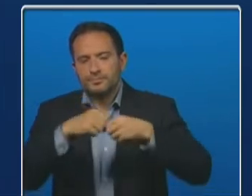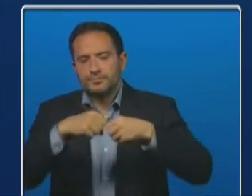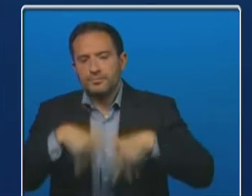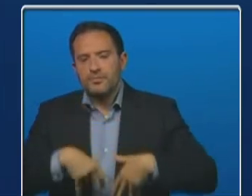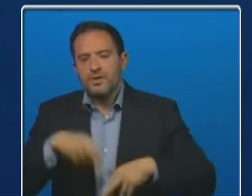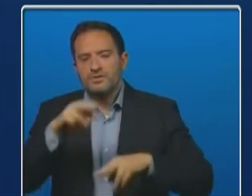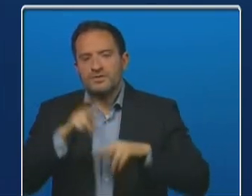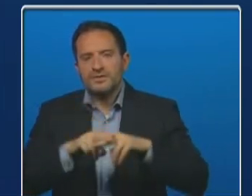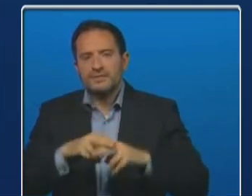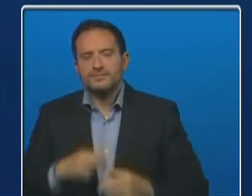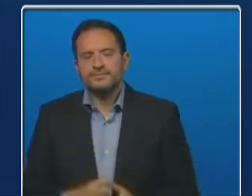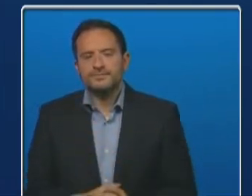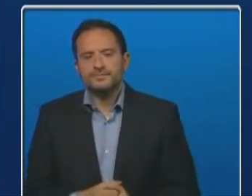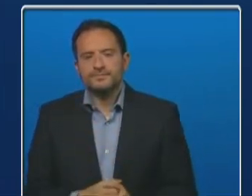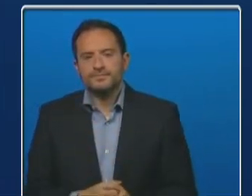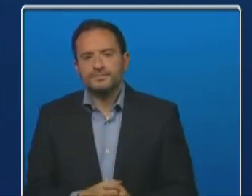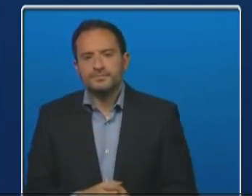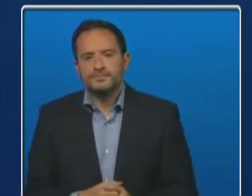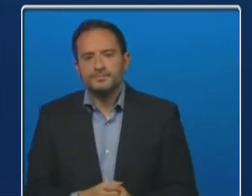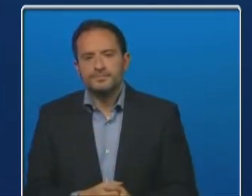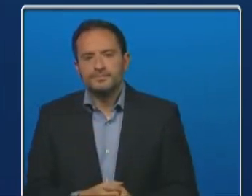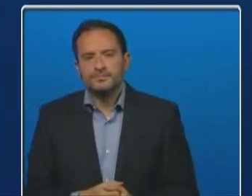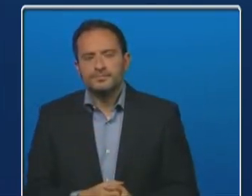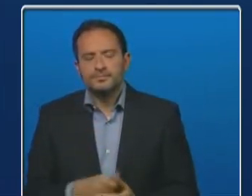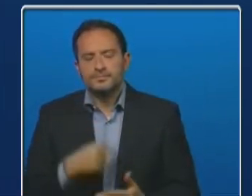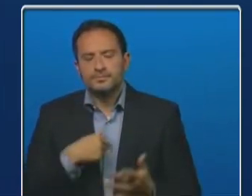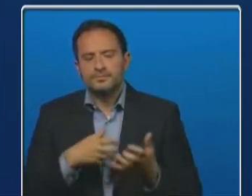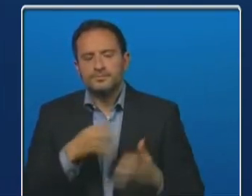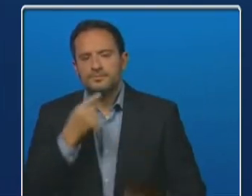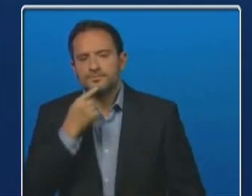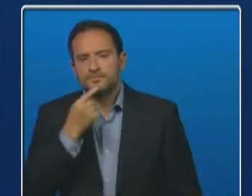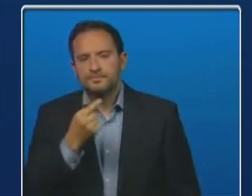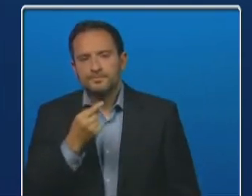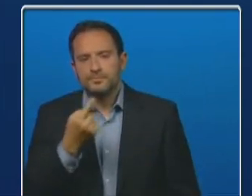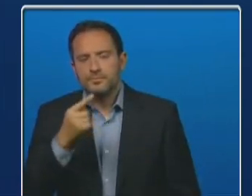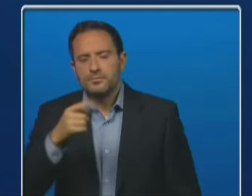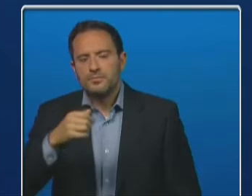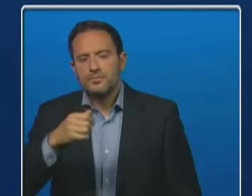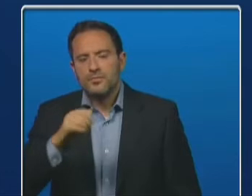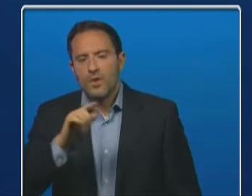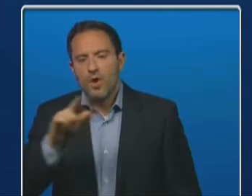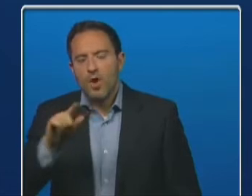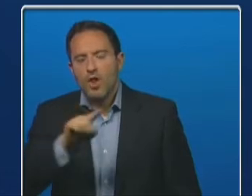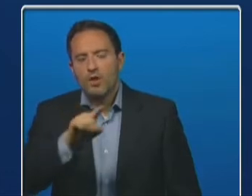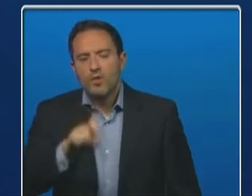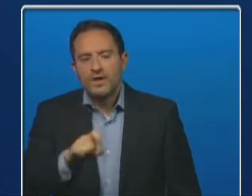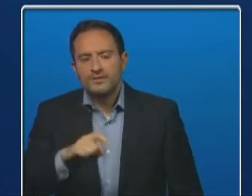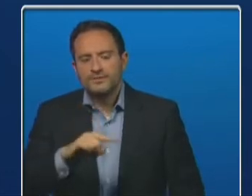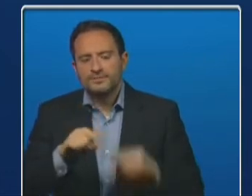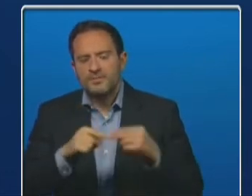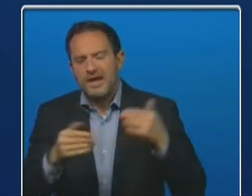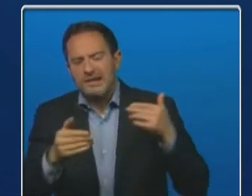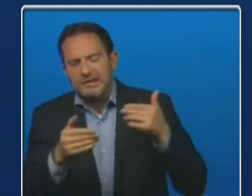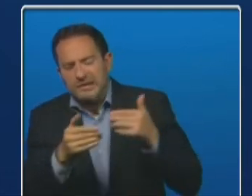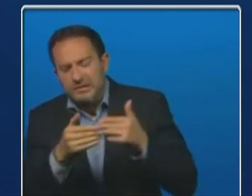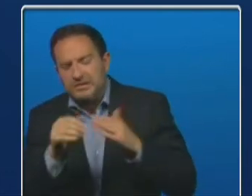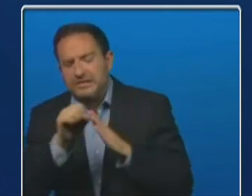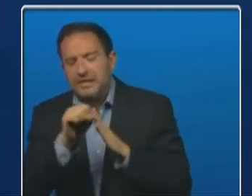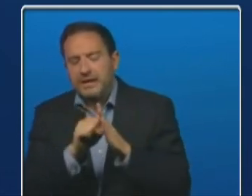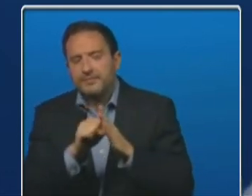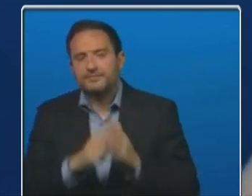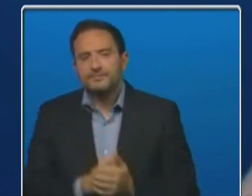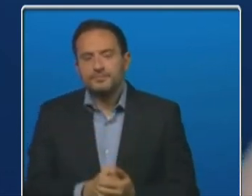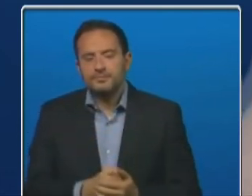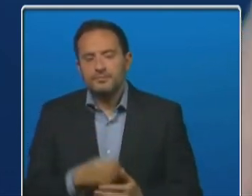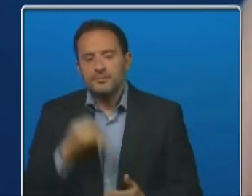seat. However, I just want to mention that for all these questions about how close a state was, and if